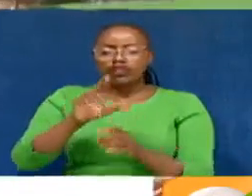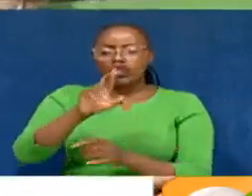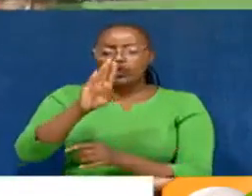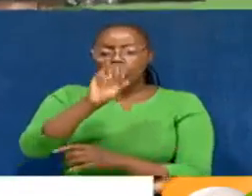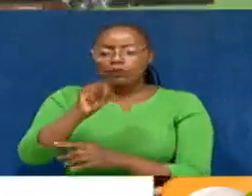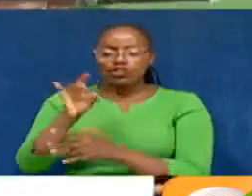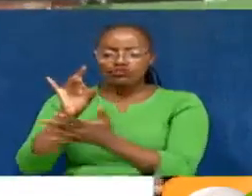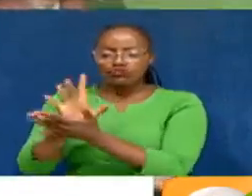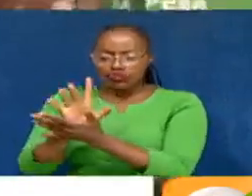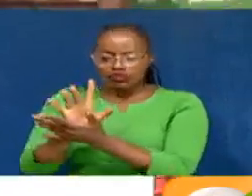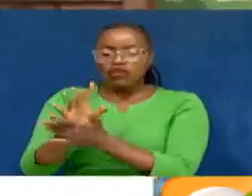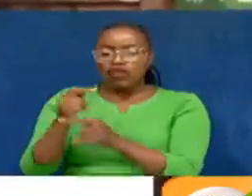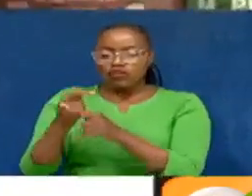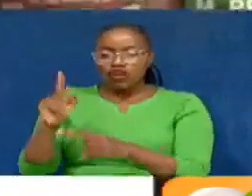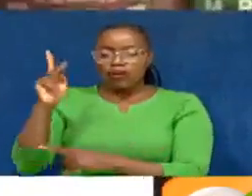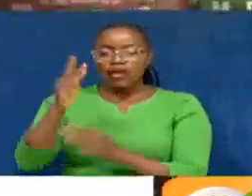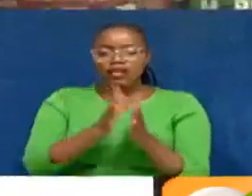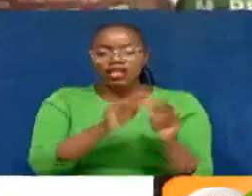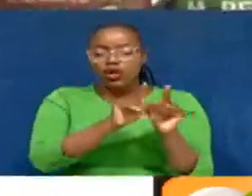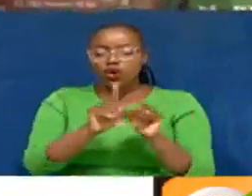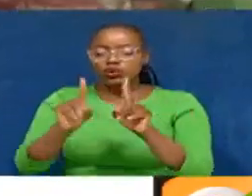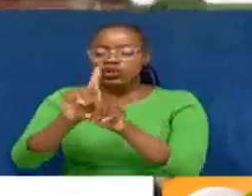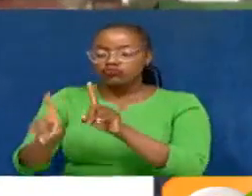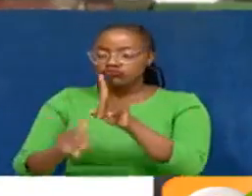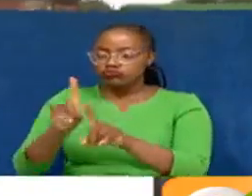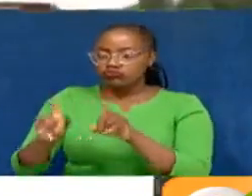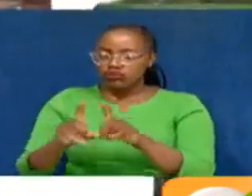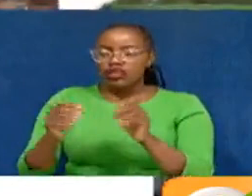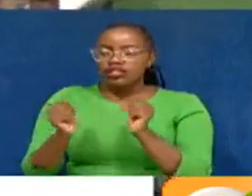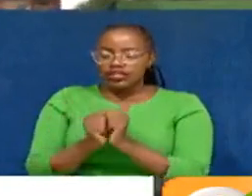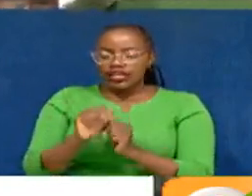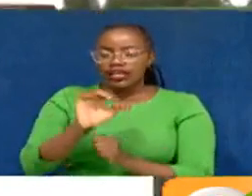CEO Jean-Christian Bergeron and the questioning of over 10